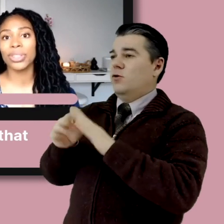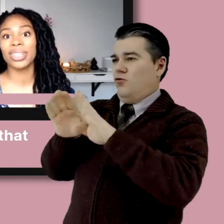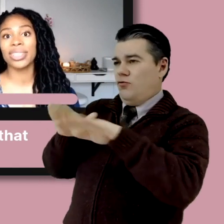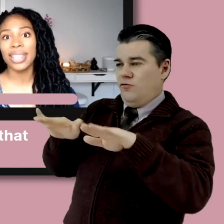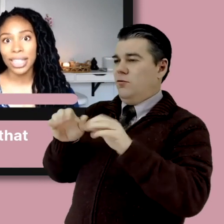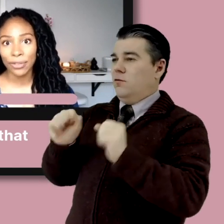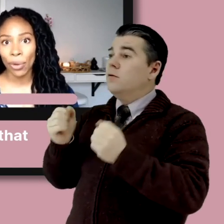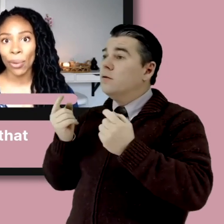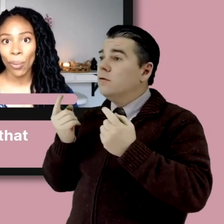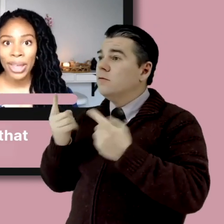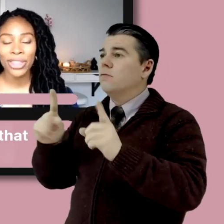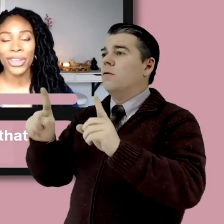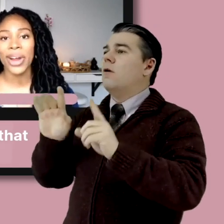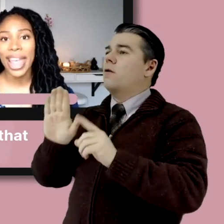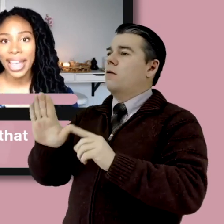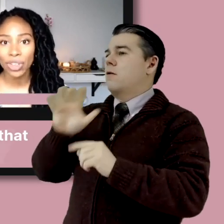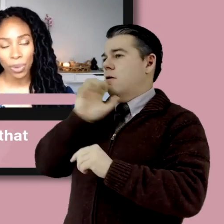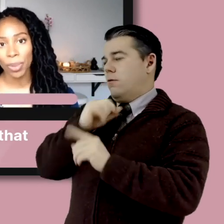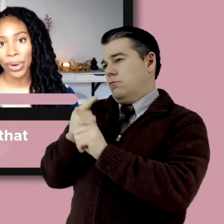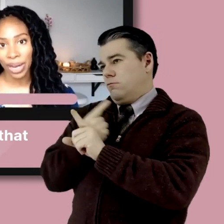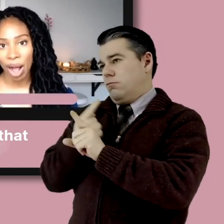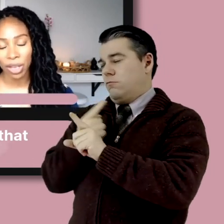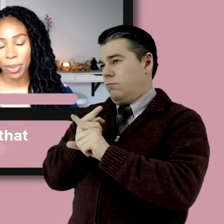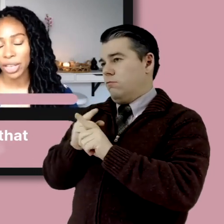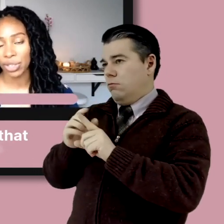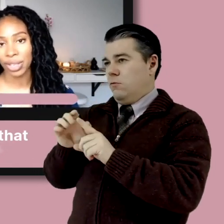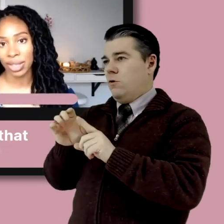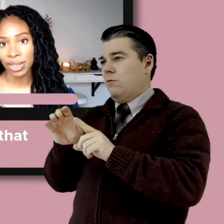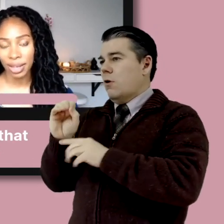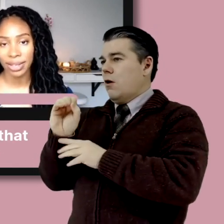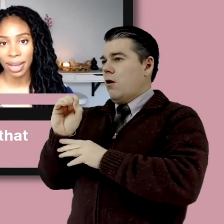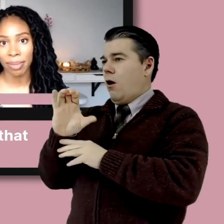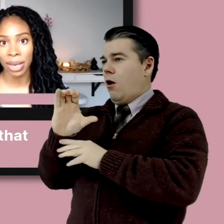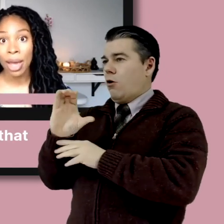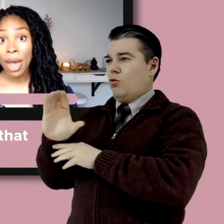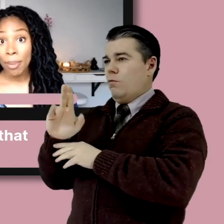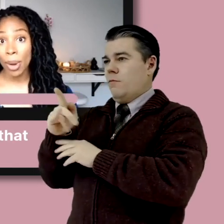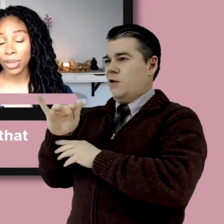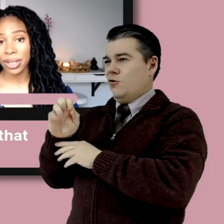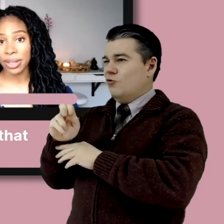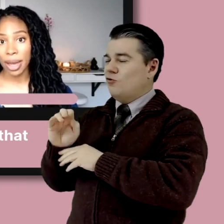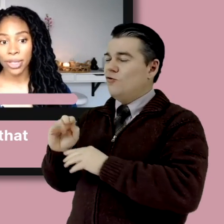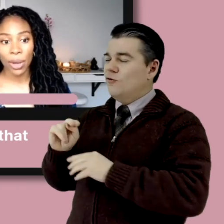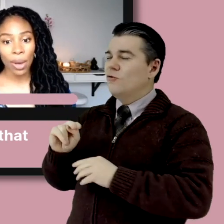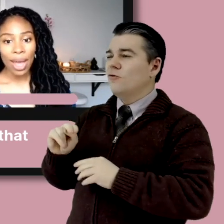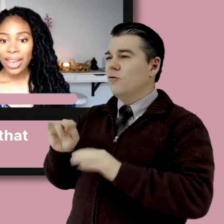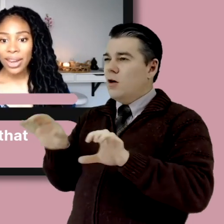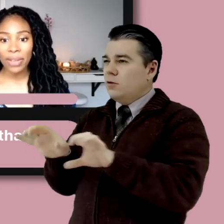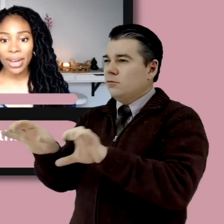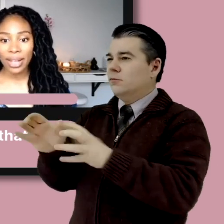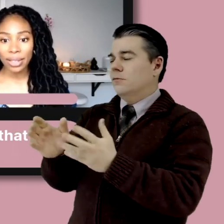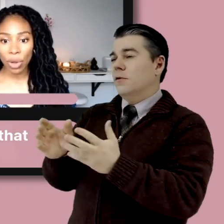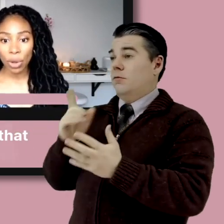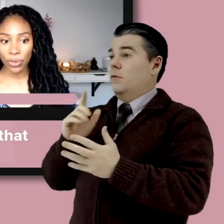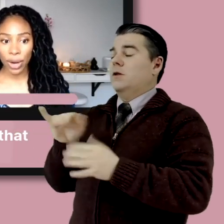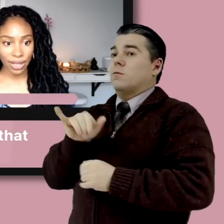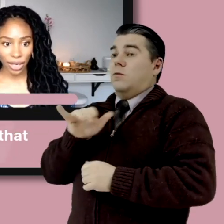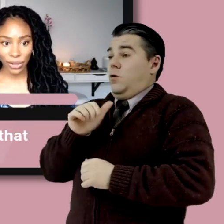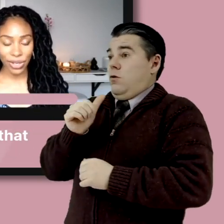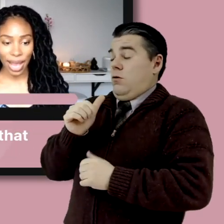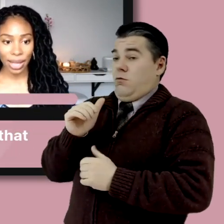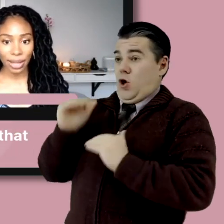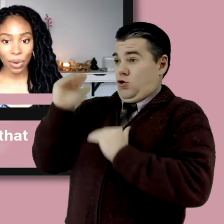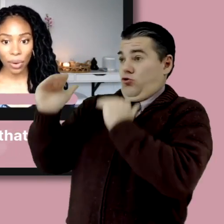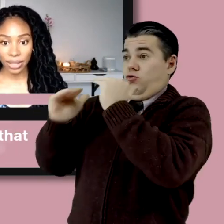kiddos are successful with their age appropriate occupations and the things that mean most to them. So, even as adults, for us,